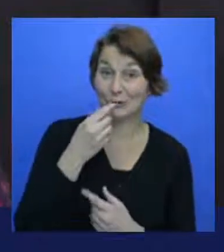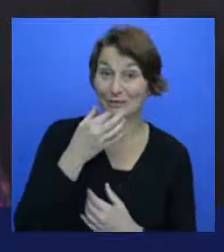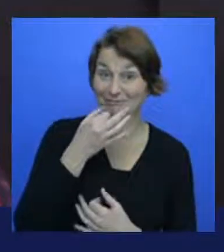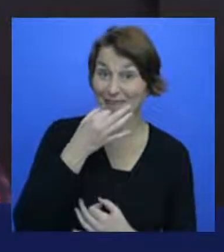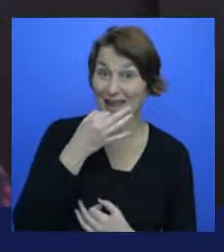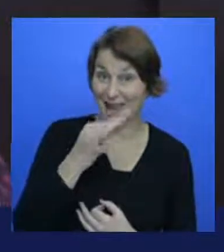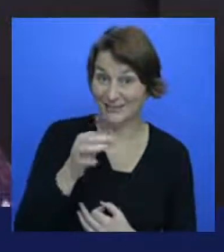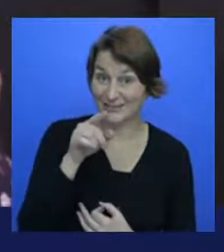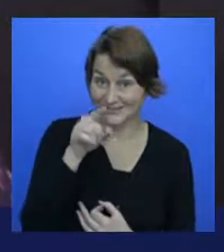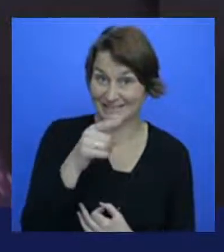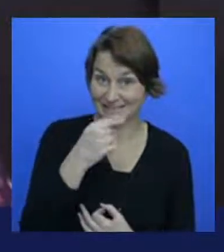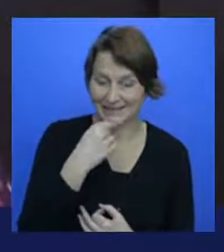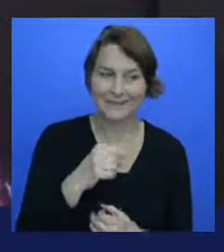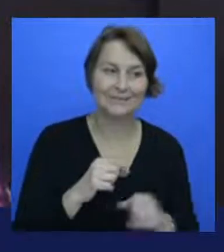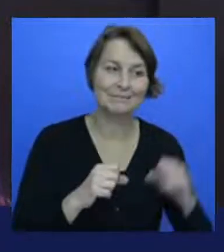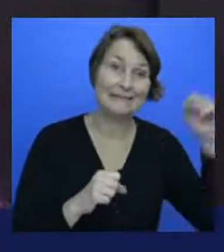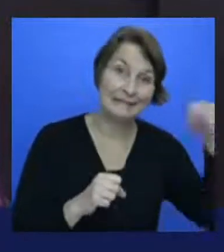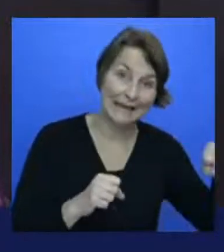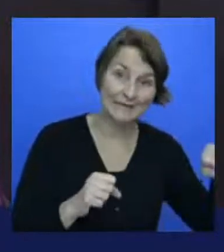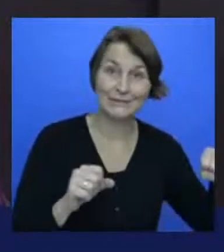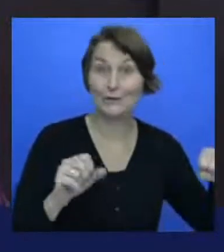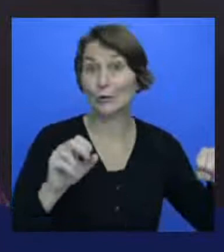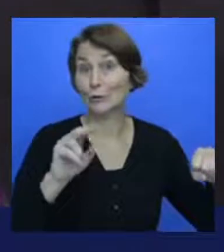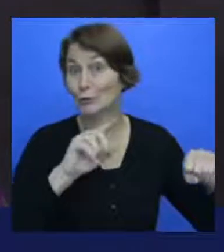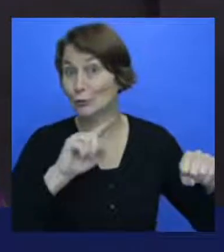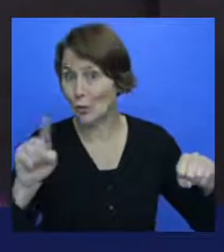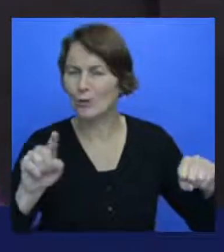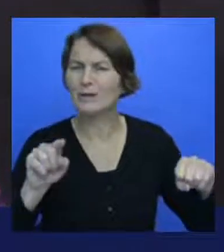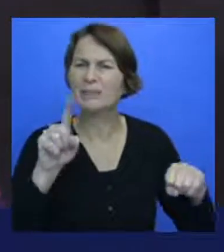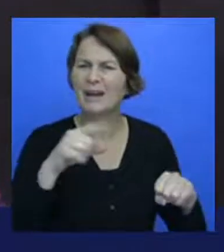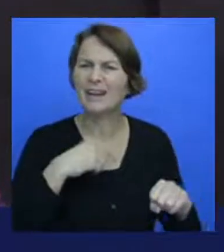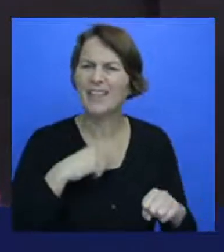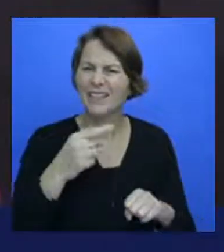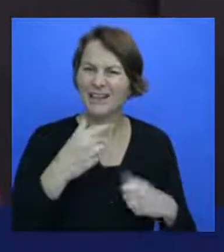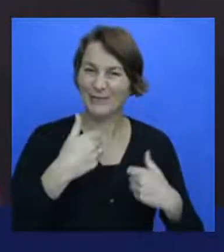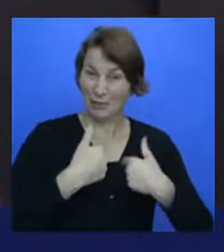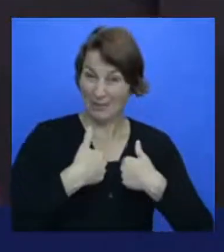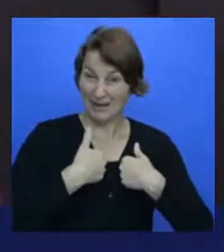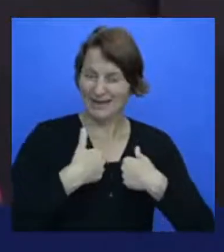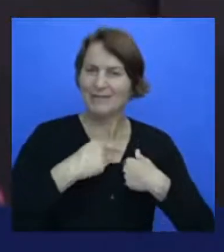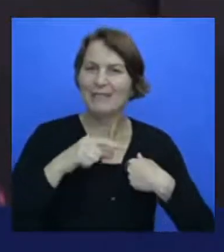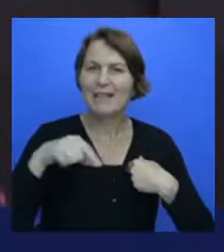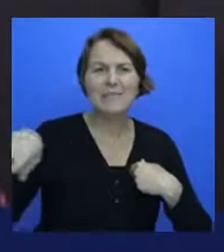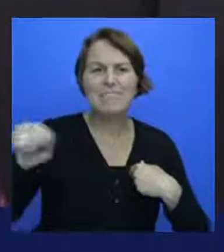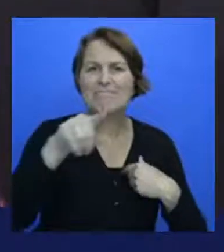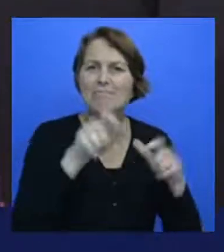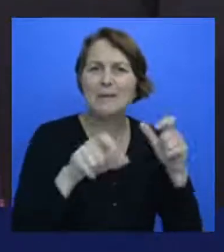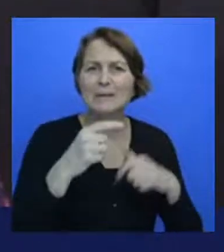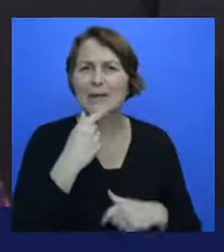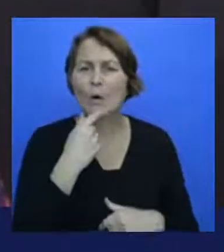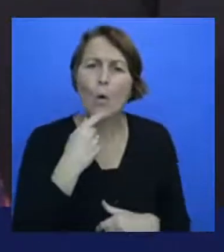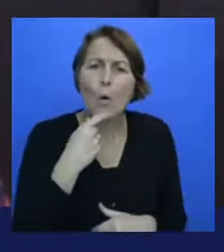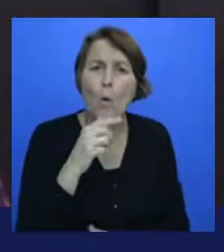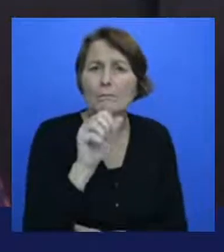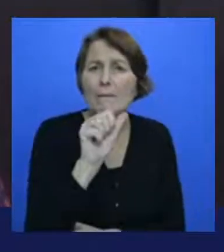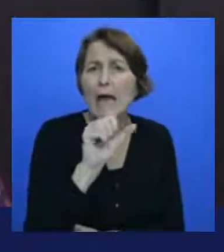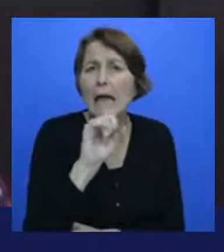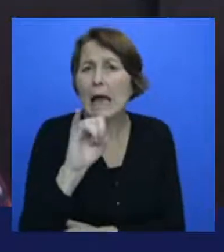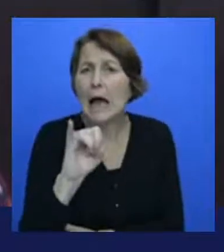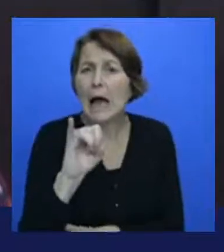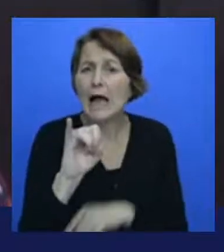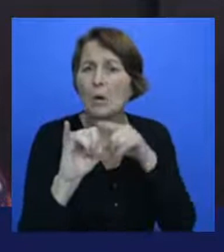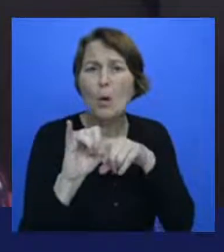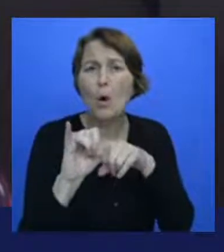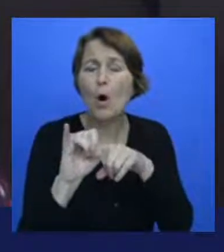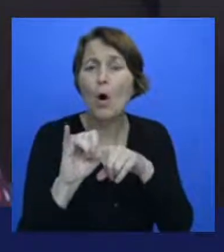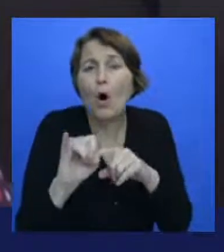what you said, I think the key insight for me is I don't think people recognize that AI is just an alternative way of programming.